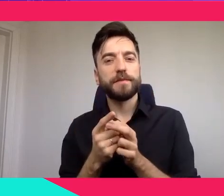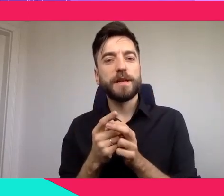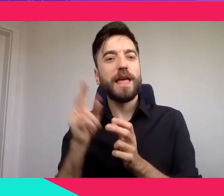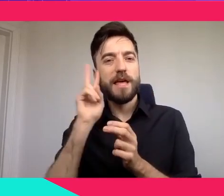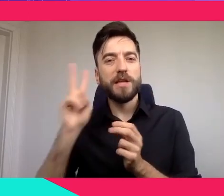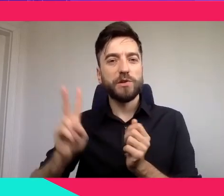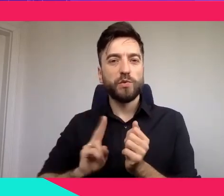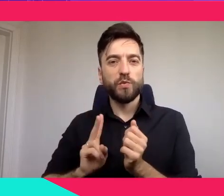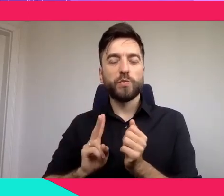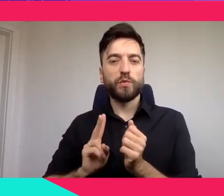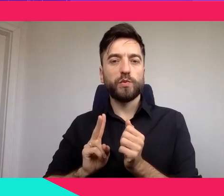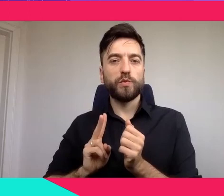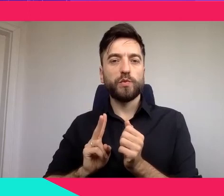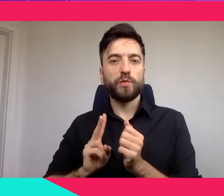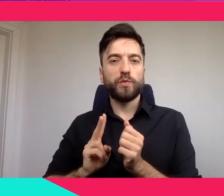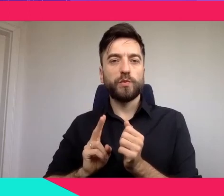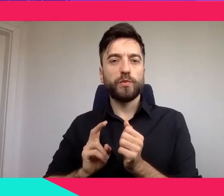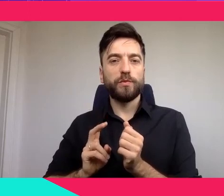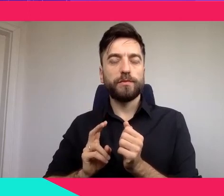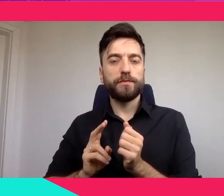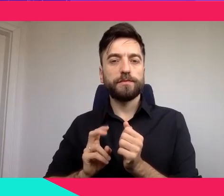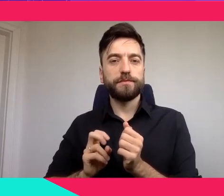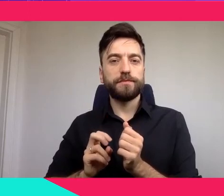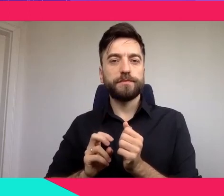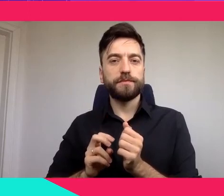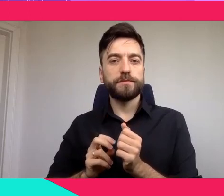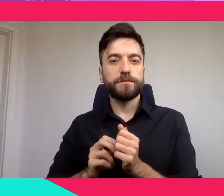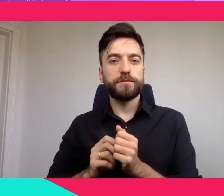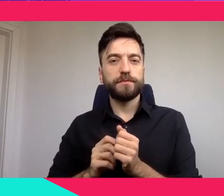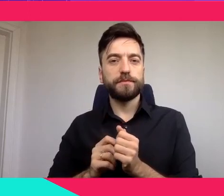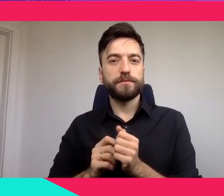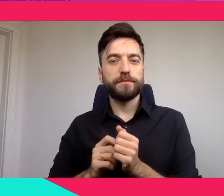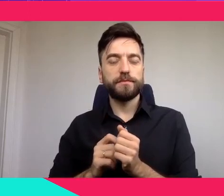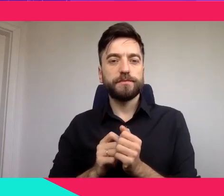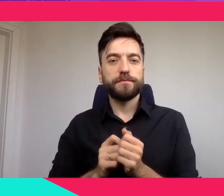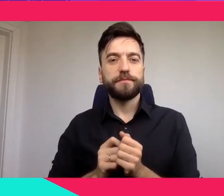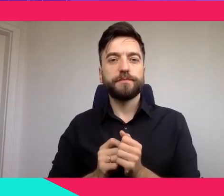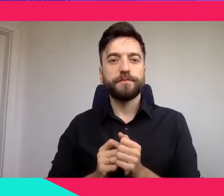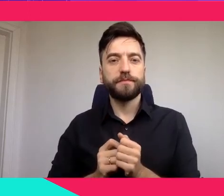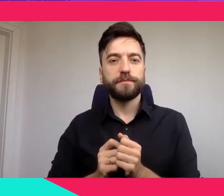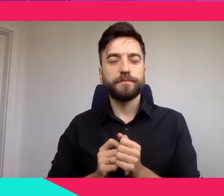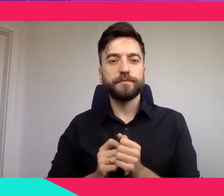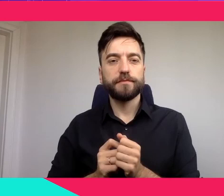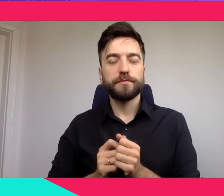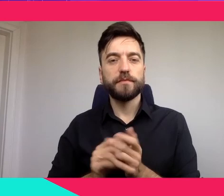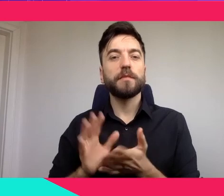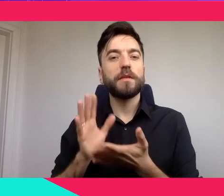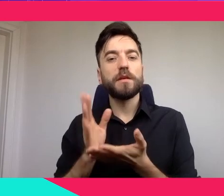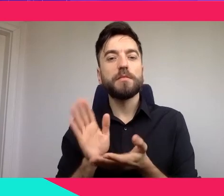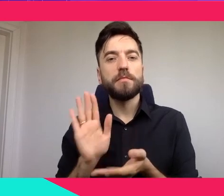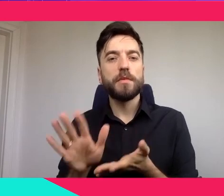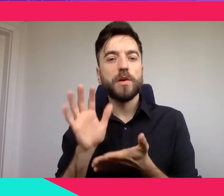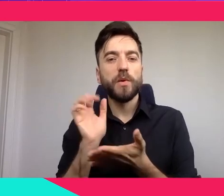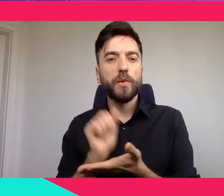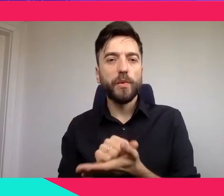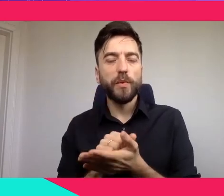facilitators. And you also provided us with examples showing how this actually works. And you have shown us the